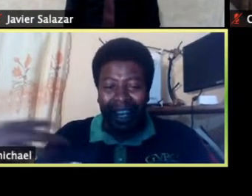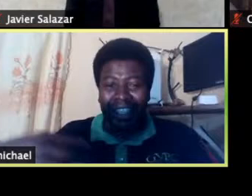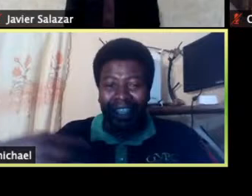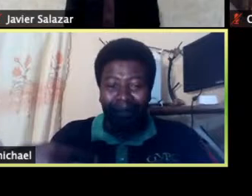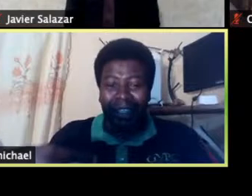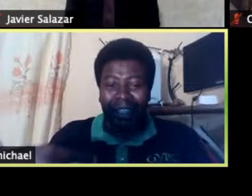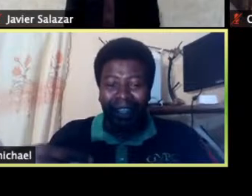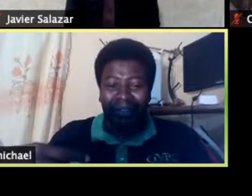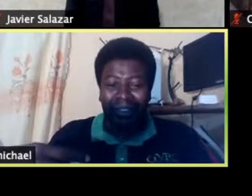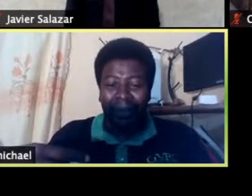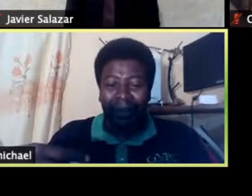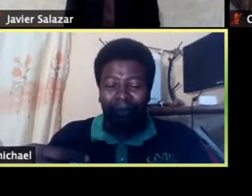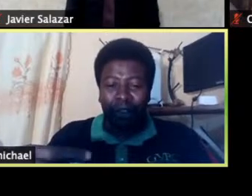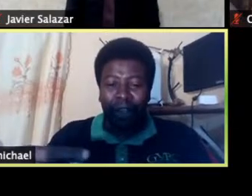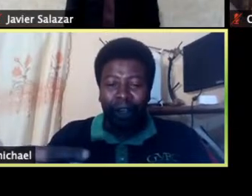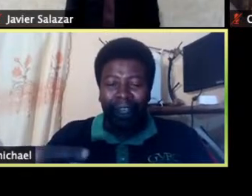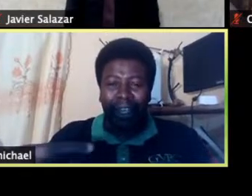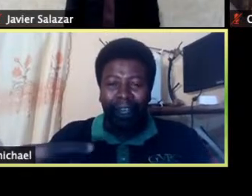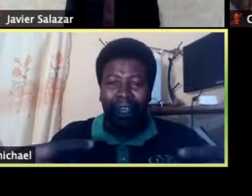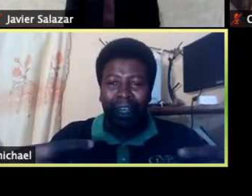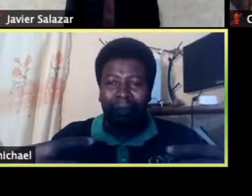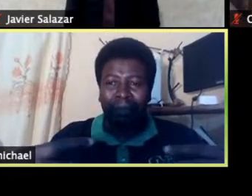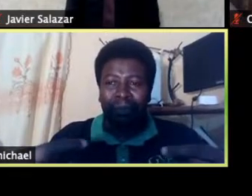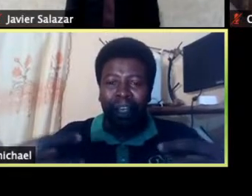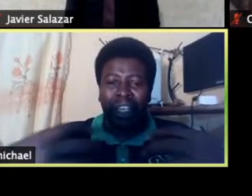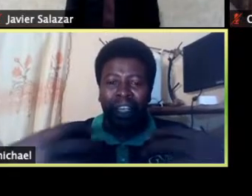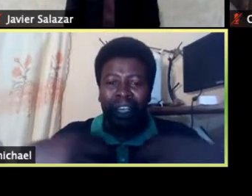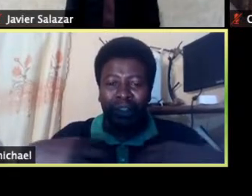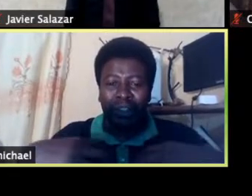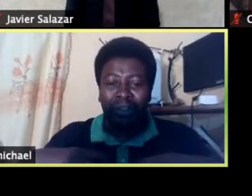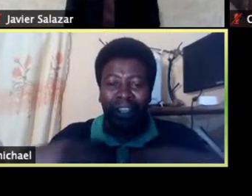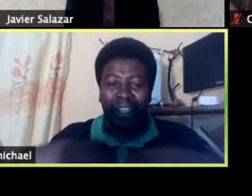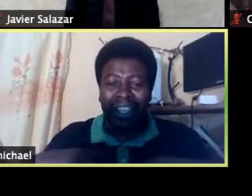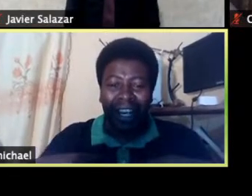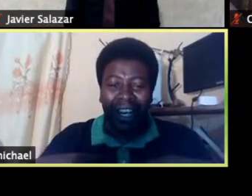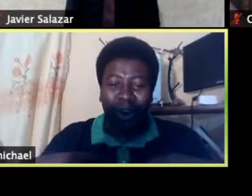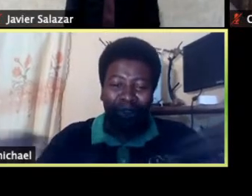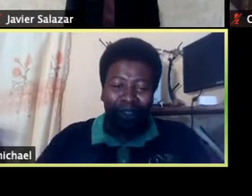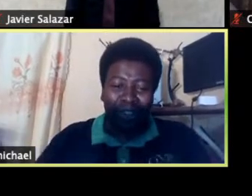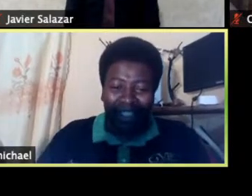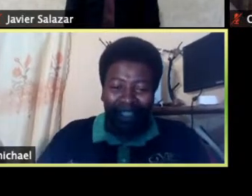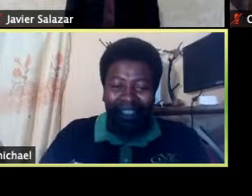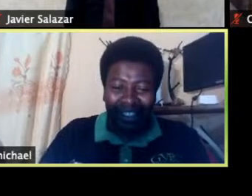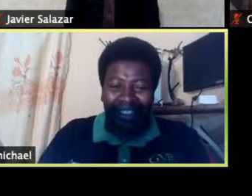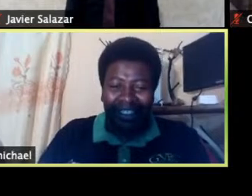themselves, you know, like solving their inner conflicts.